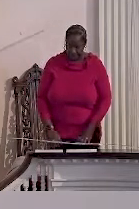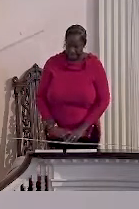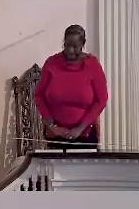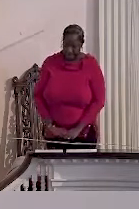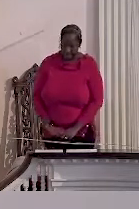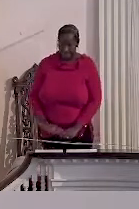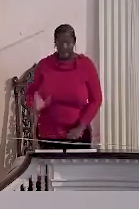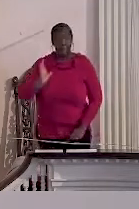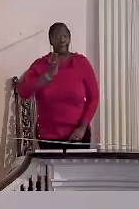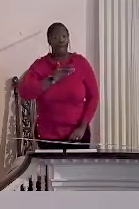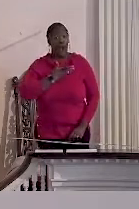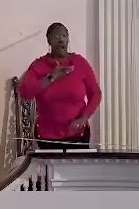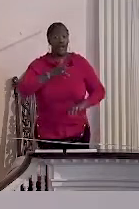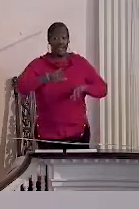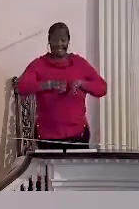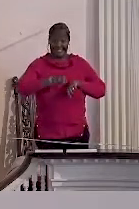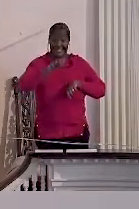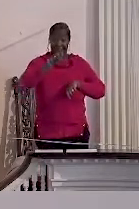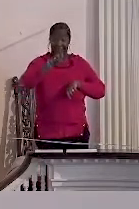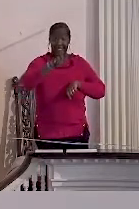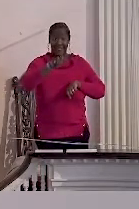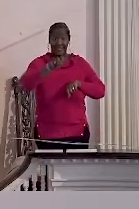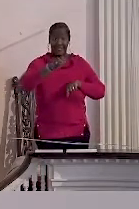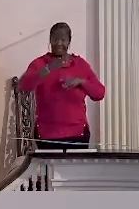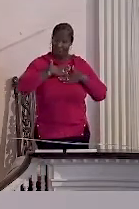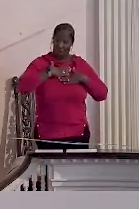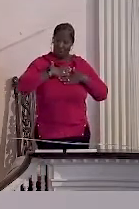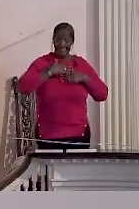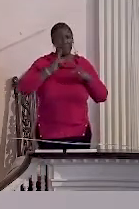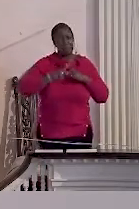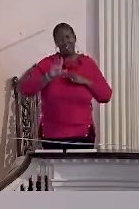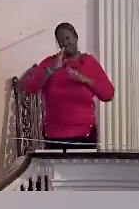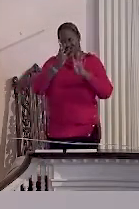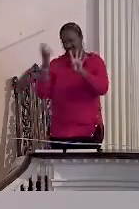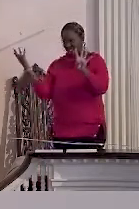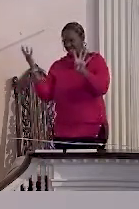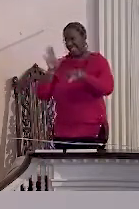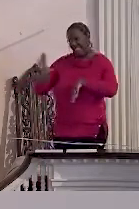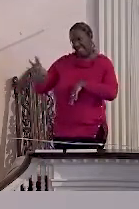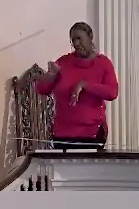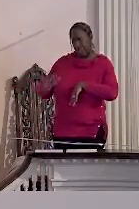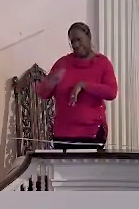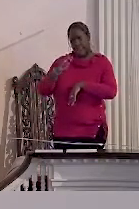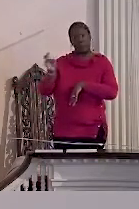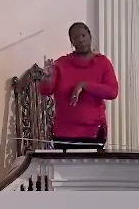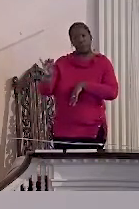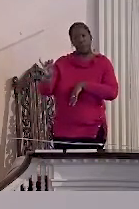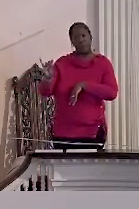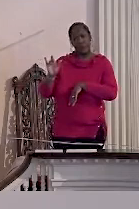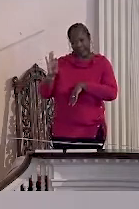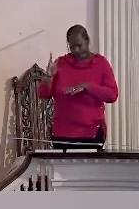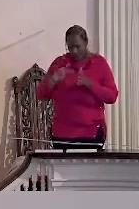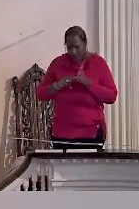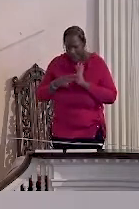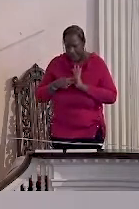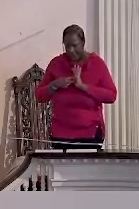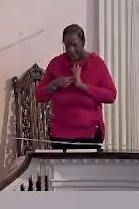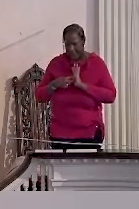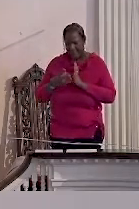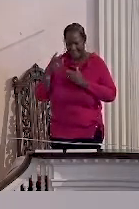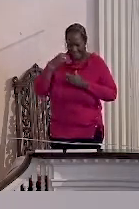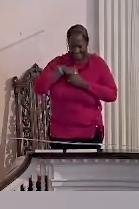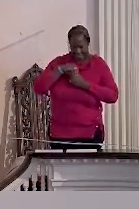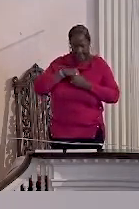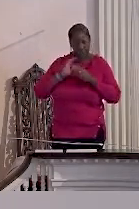Our steps, but their steps as well, if we mean it, this inherent worth